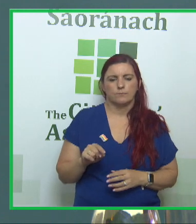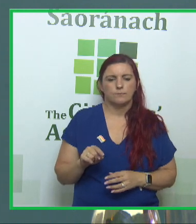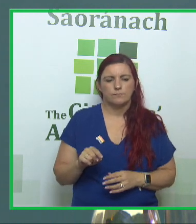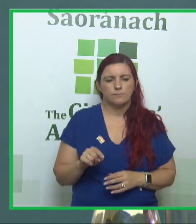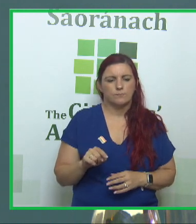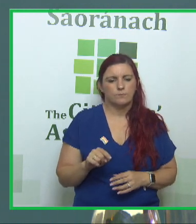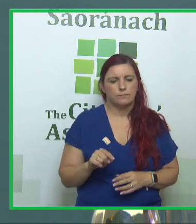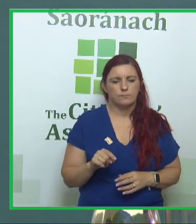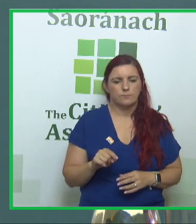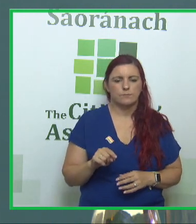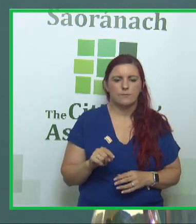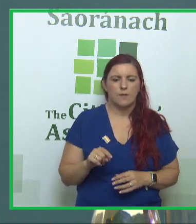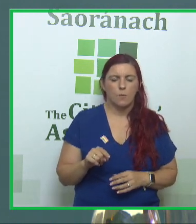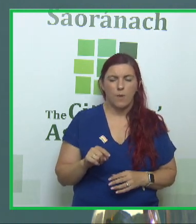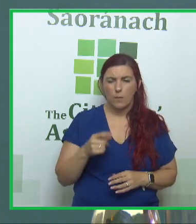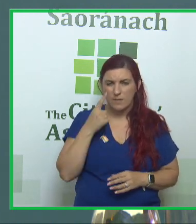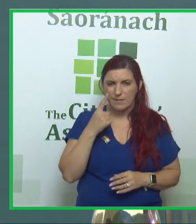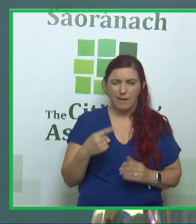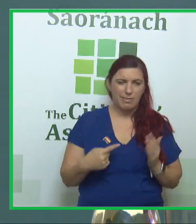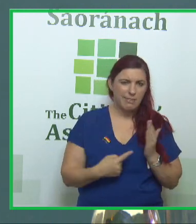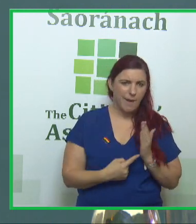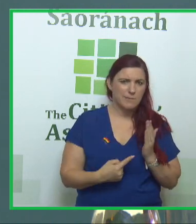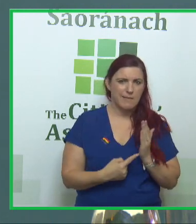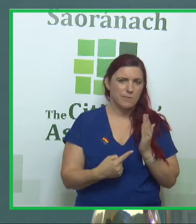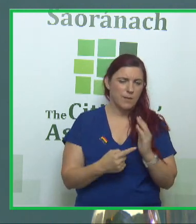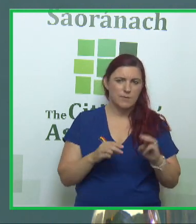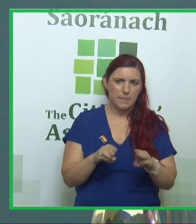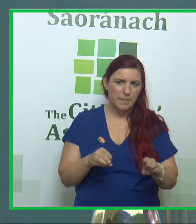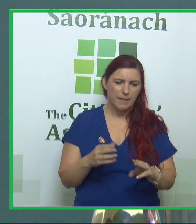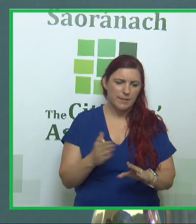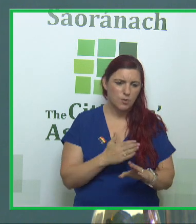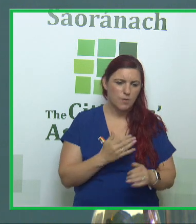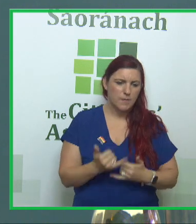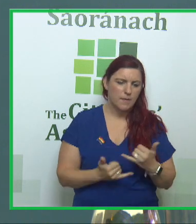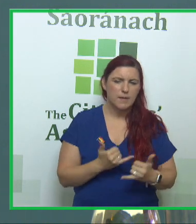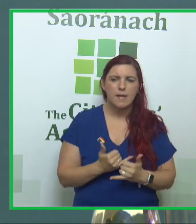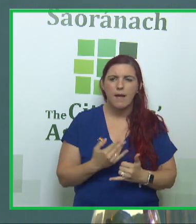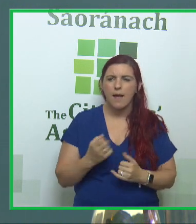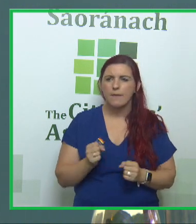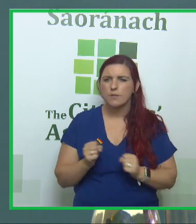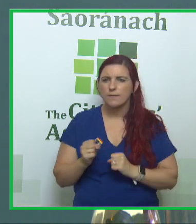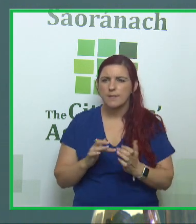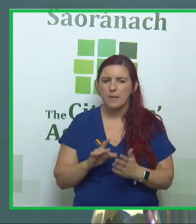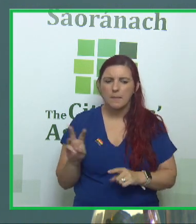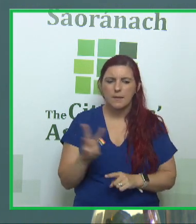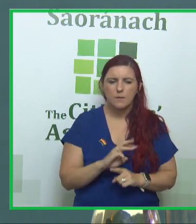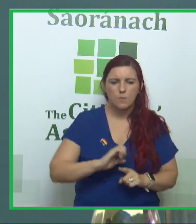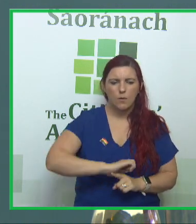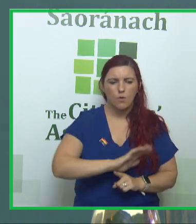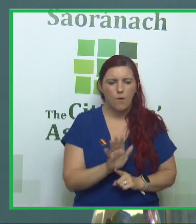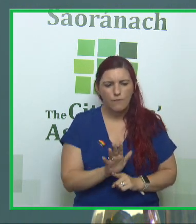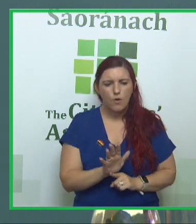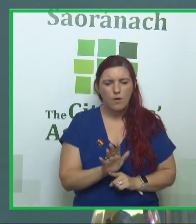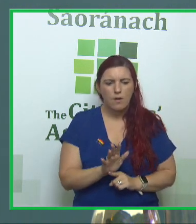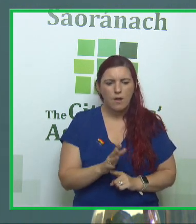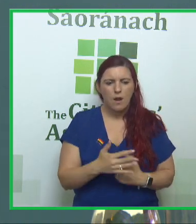We would see thousands of people in the course of a year. It's a smaller service in the Midwest, and we cover, we do a lot of